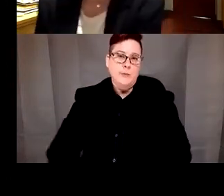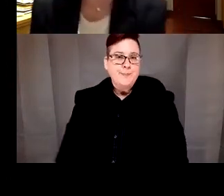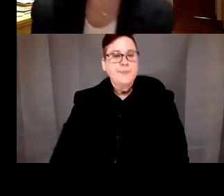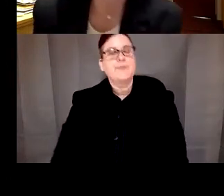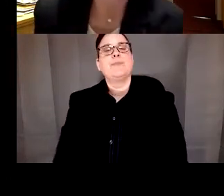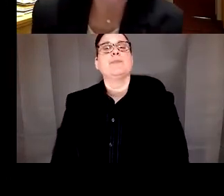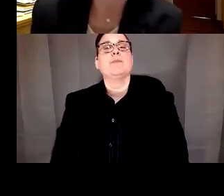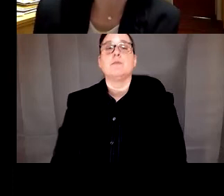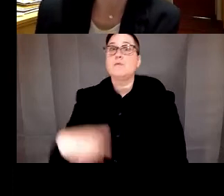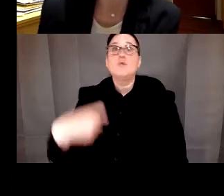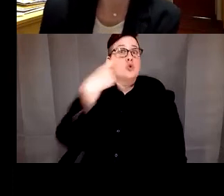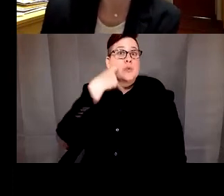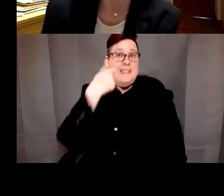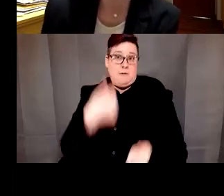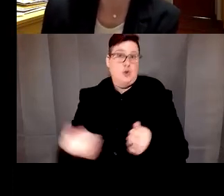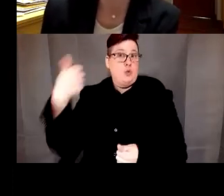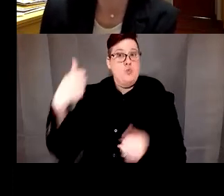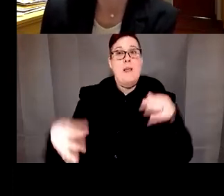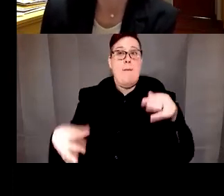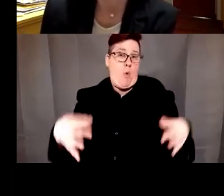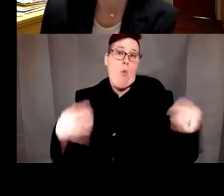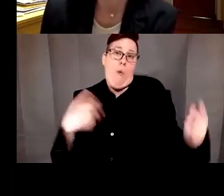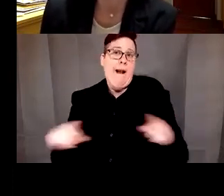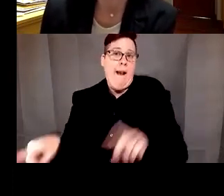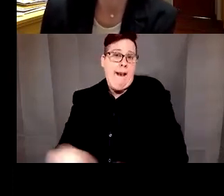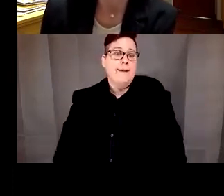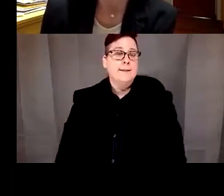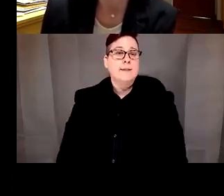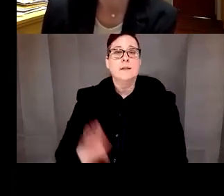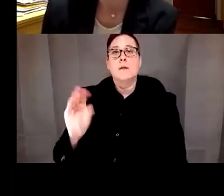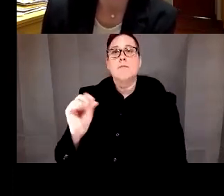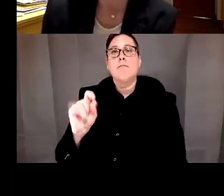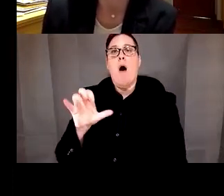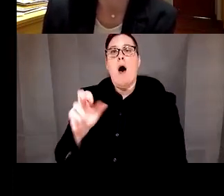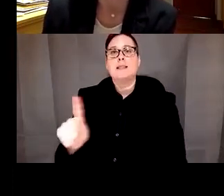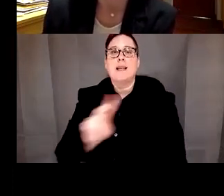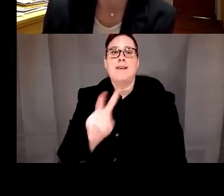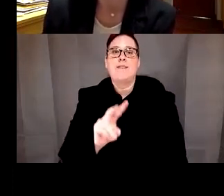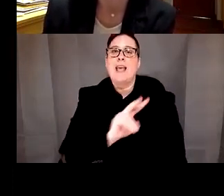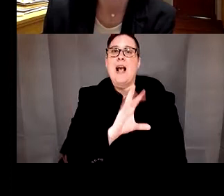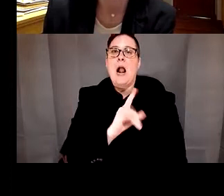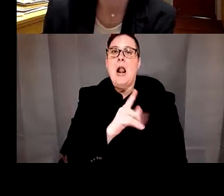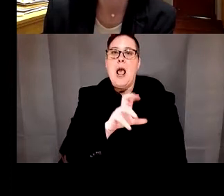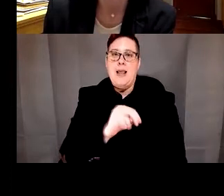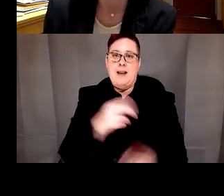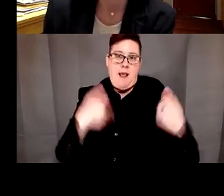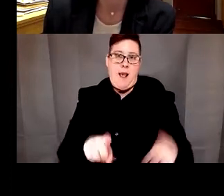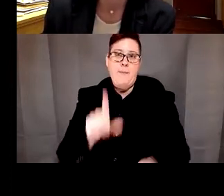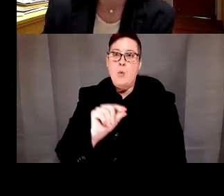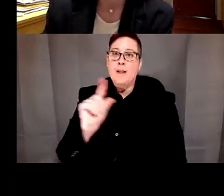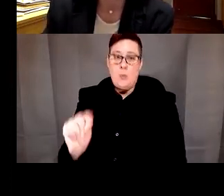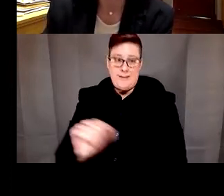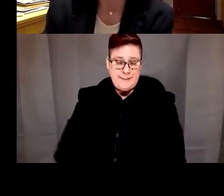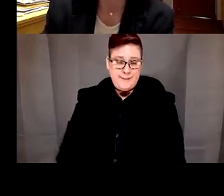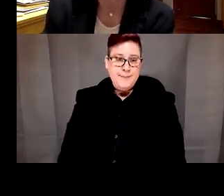Oh, there was a recent Supreme Court case, Bostick v. Clayton. It came down in 2020.